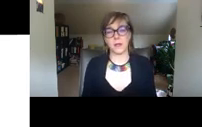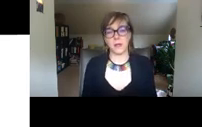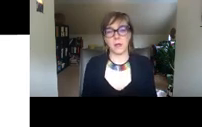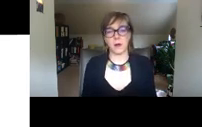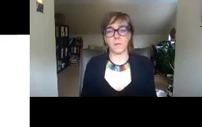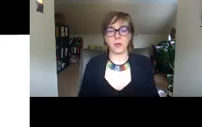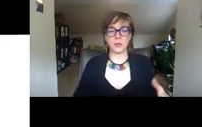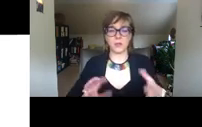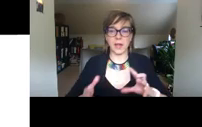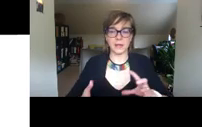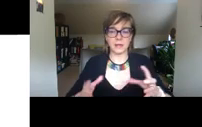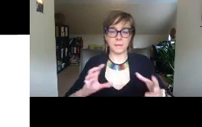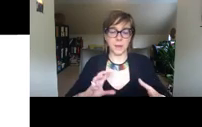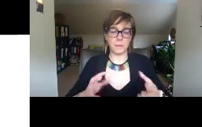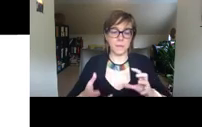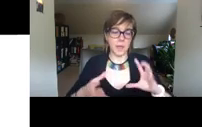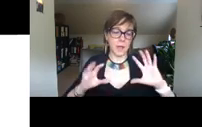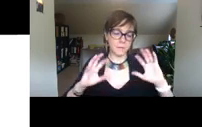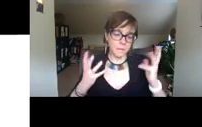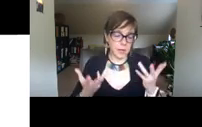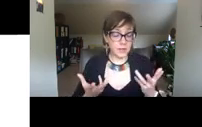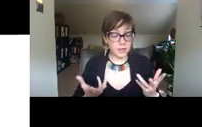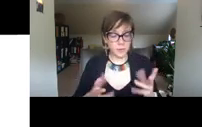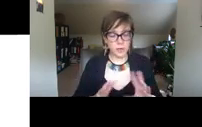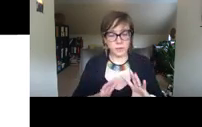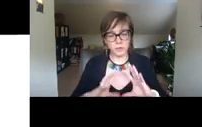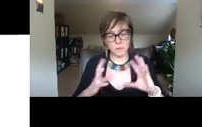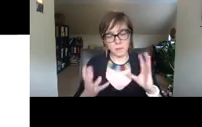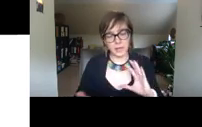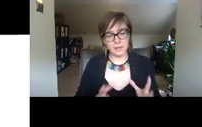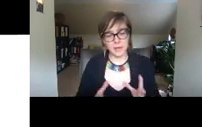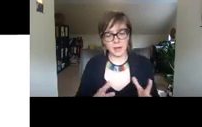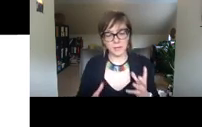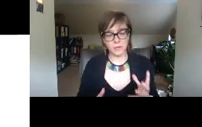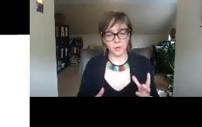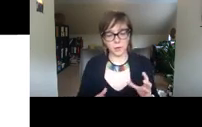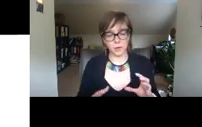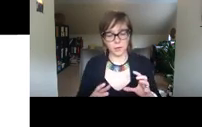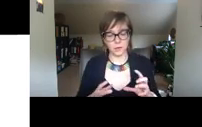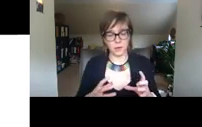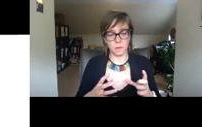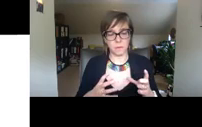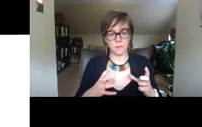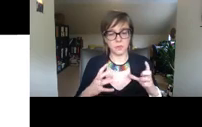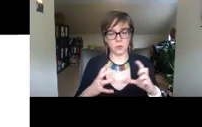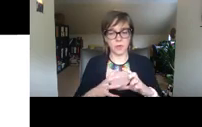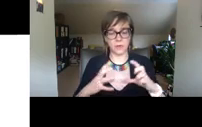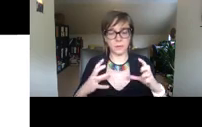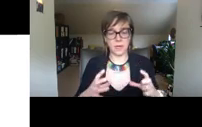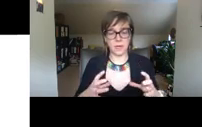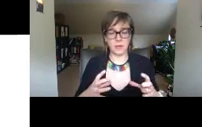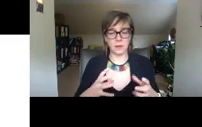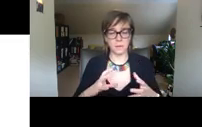is there's less, in summary, there's less back and forth so